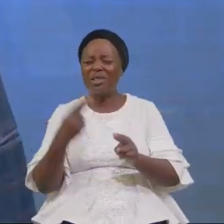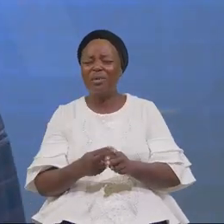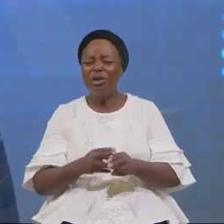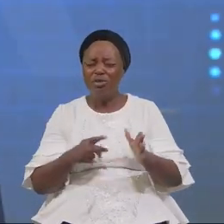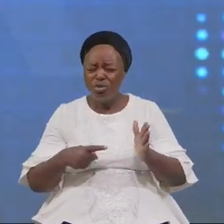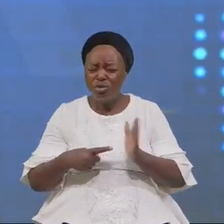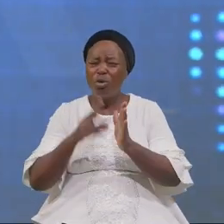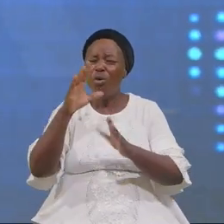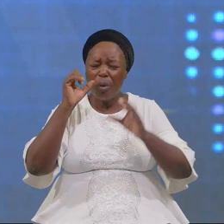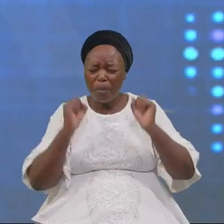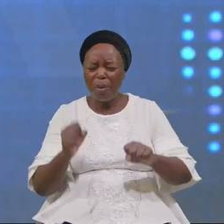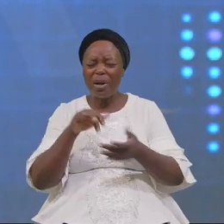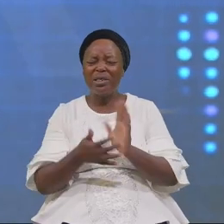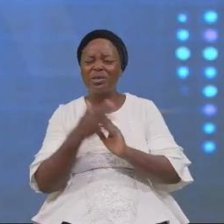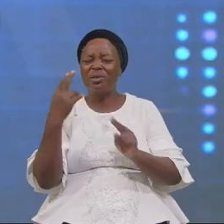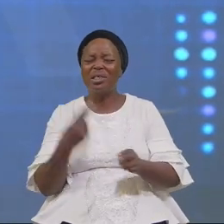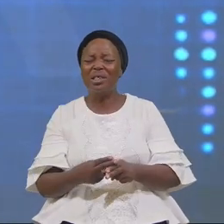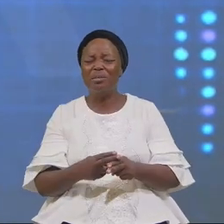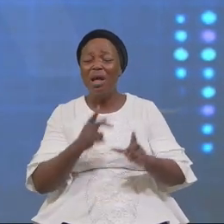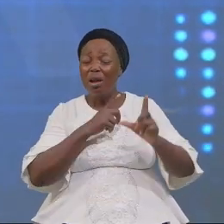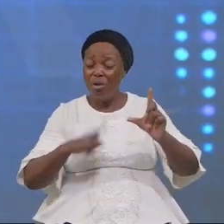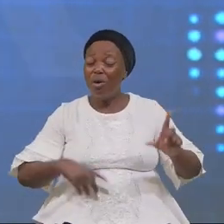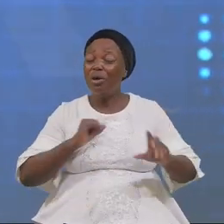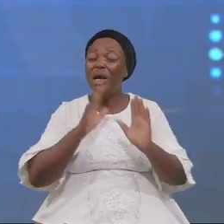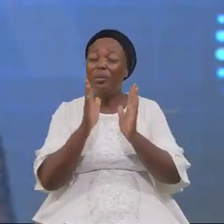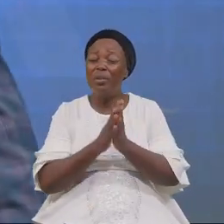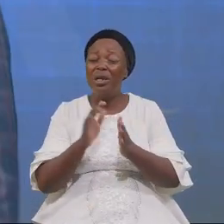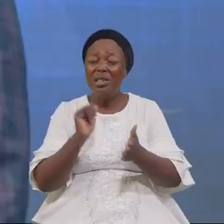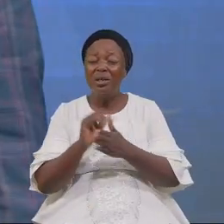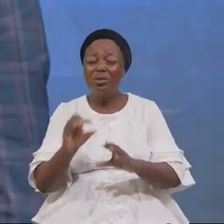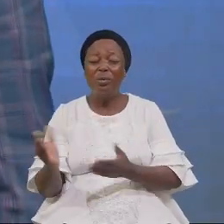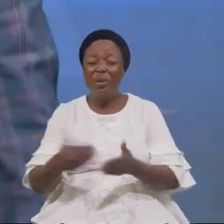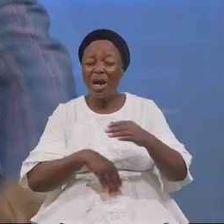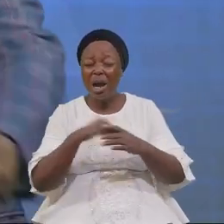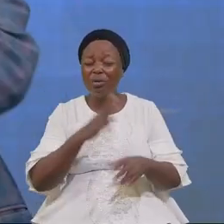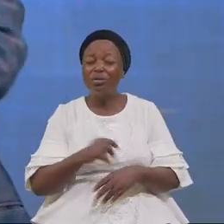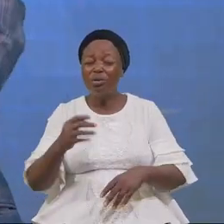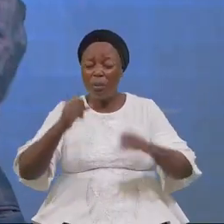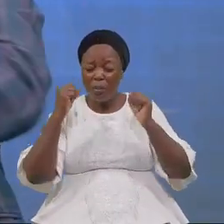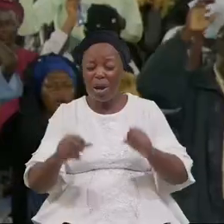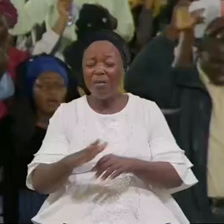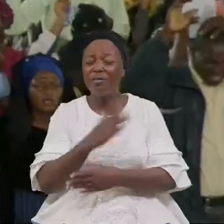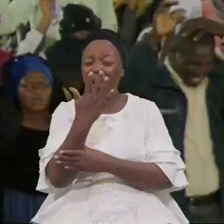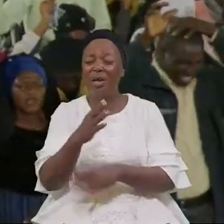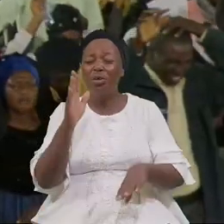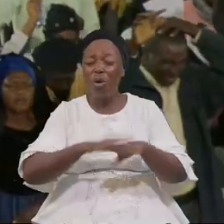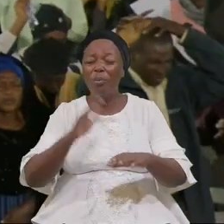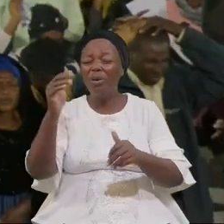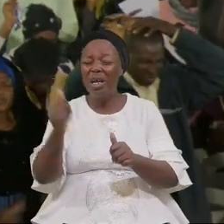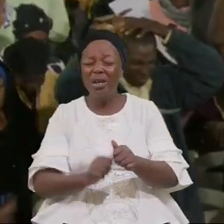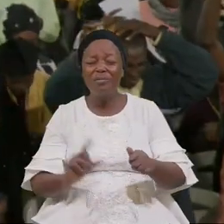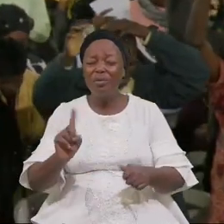Demonstrate your power. Lord, I pray, stretch forth your powerful hand upon